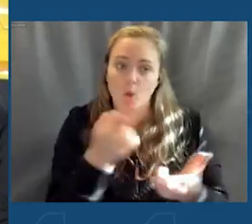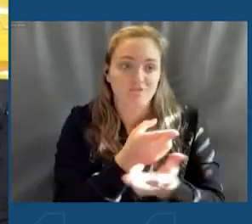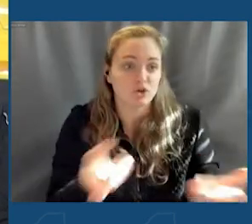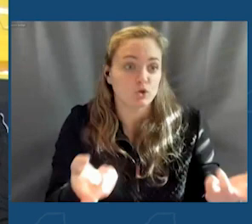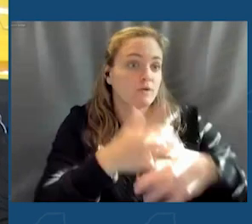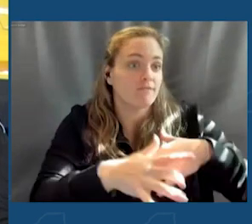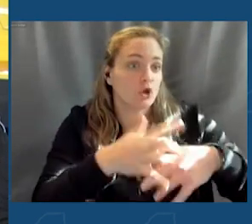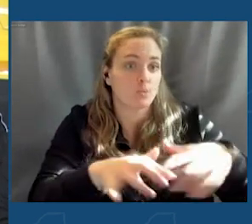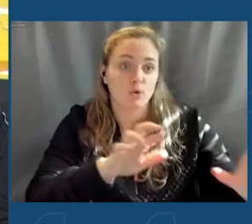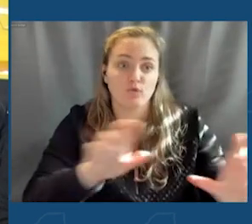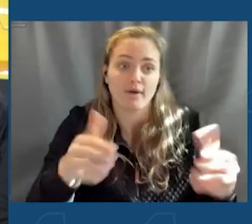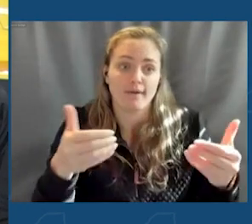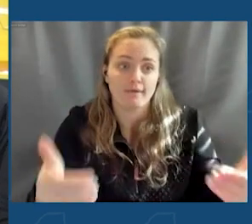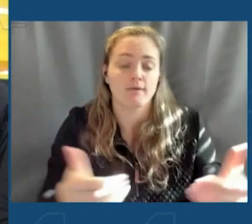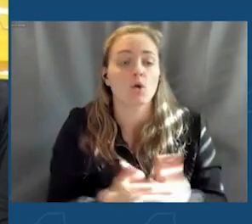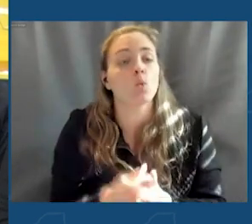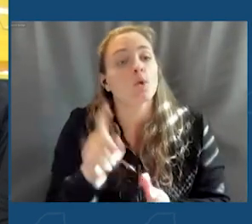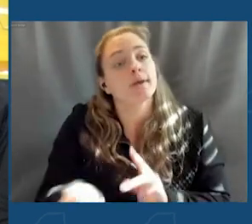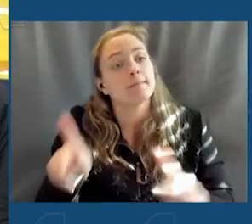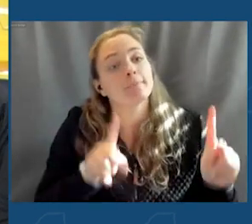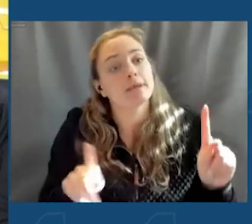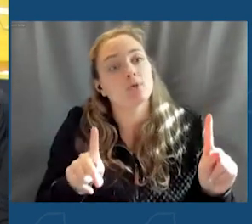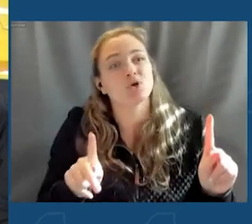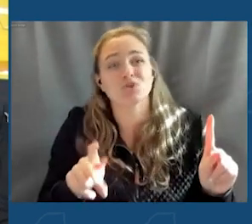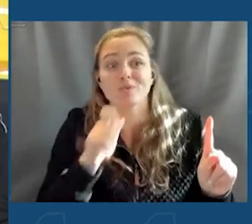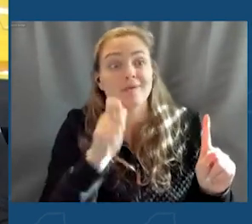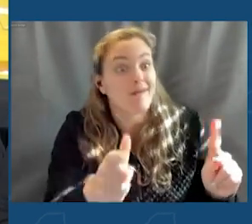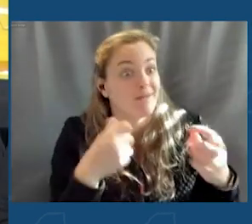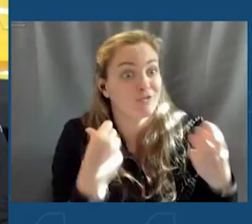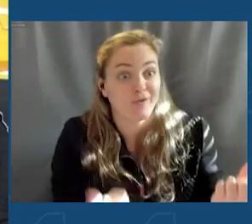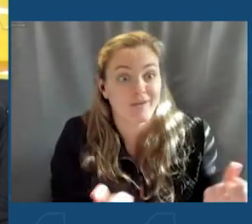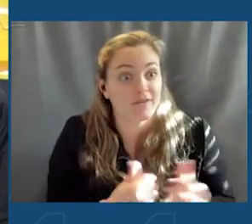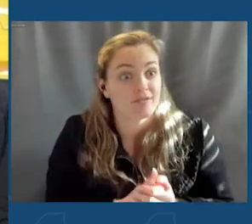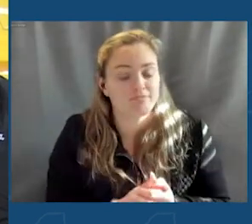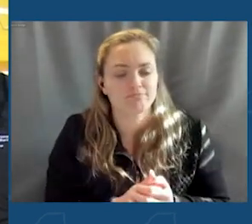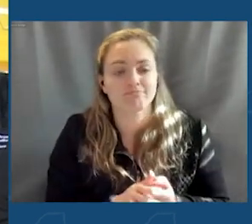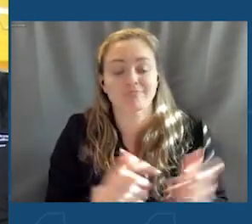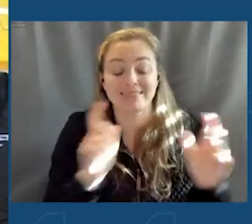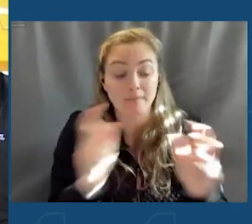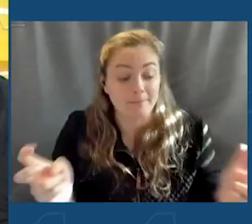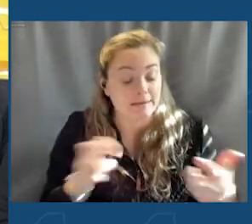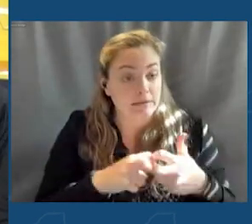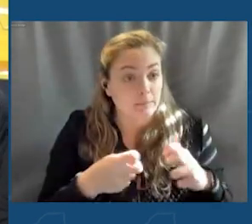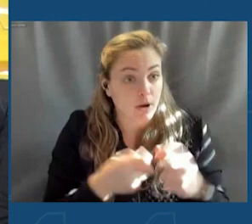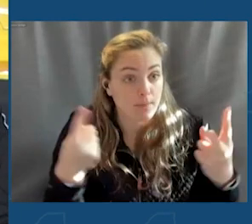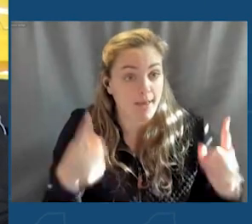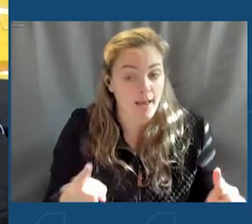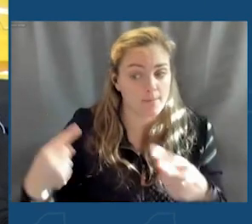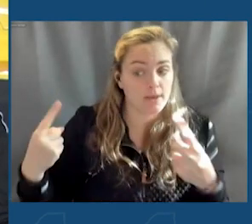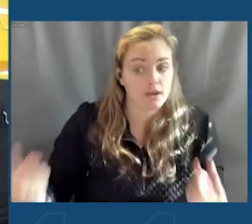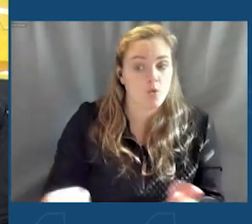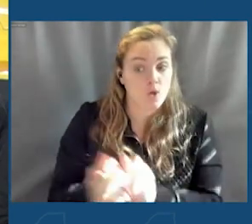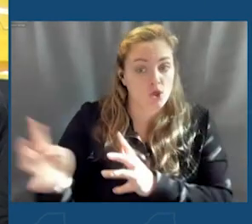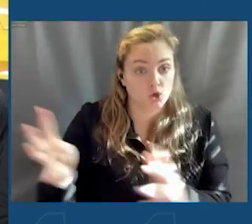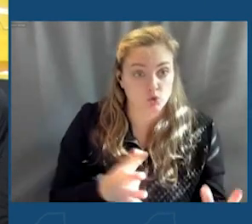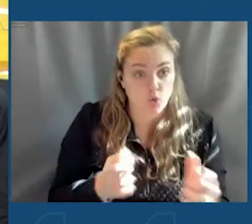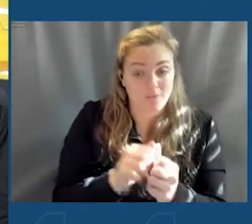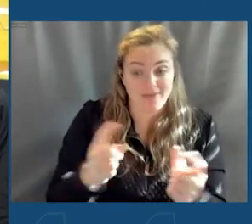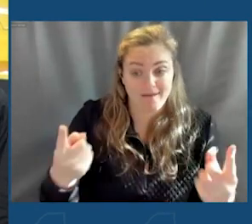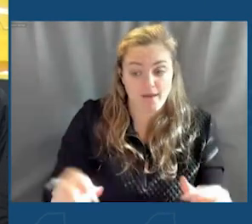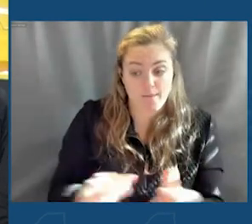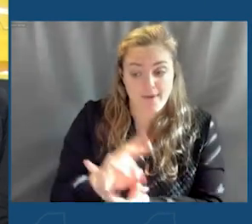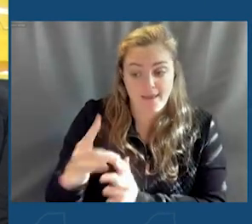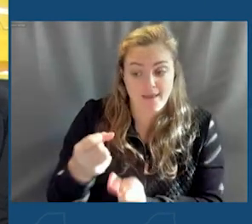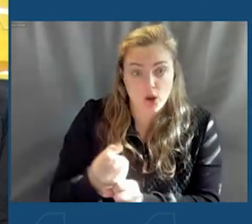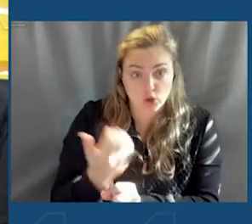roads, but we need people to stay off of the roads. The biggest problem we had in the storm that started 8 years ago